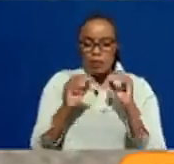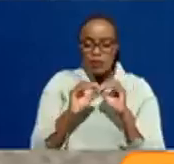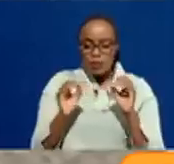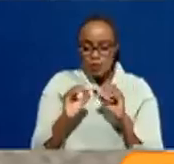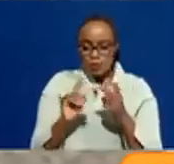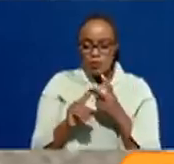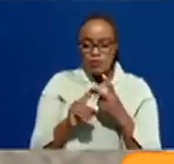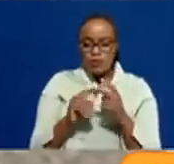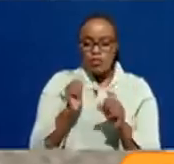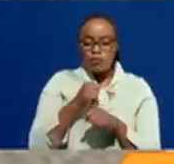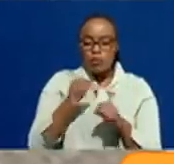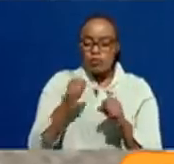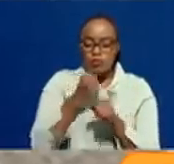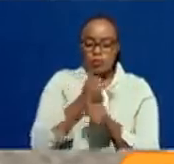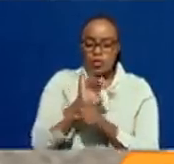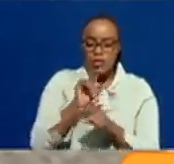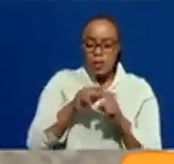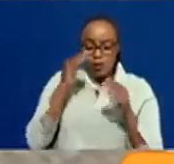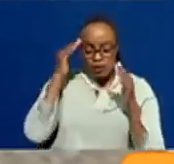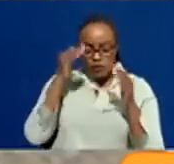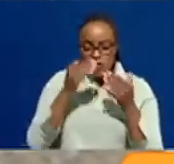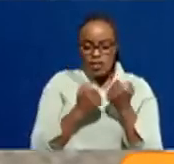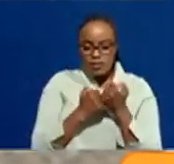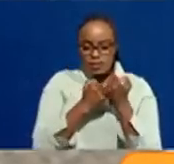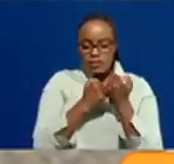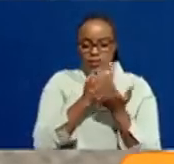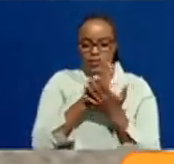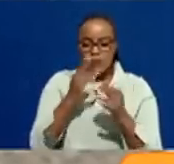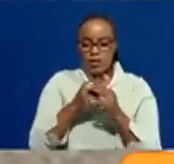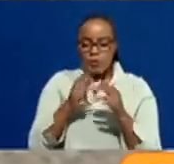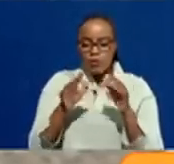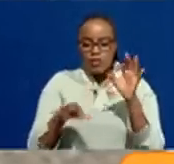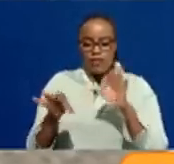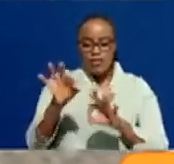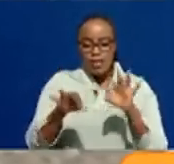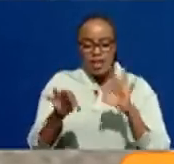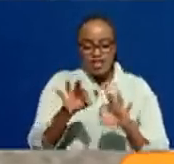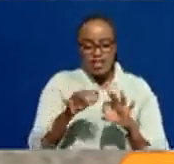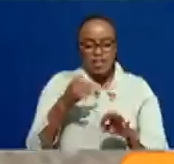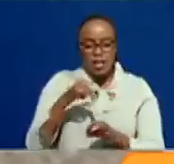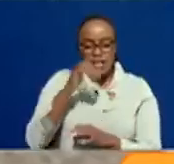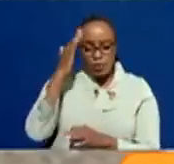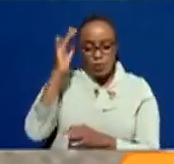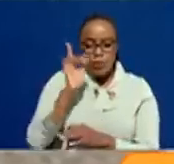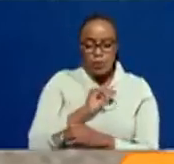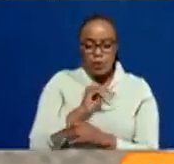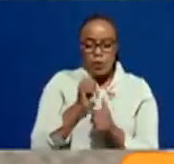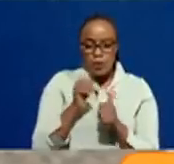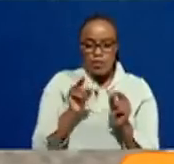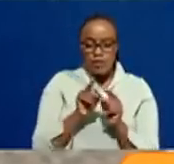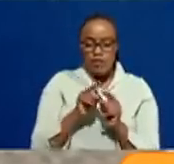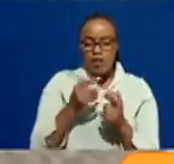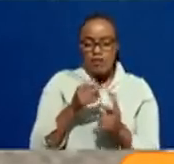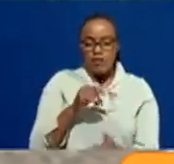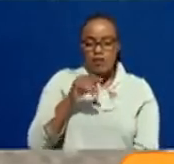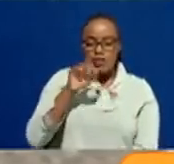cutting that completely, but you're moving the subsidy to something else called fertilizer. And we know very, very well, and my friend David Dean